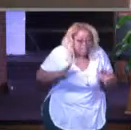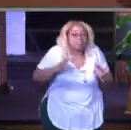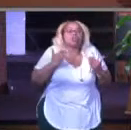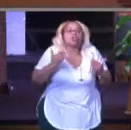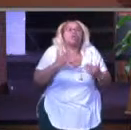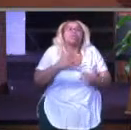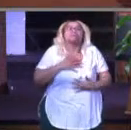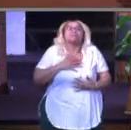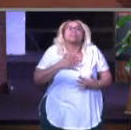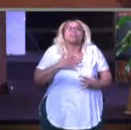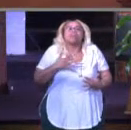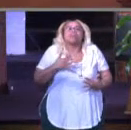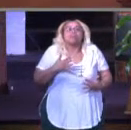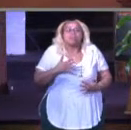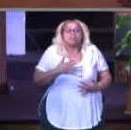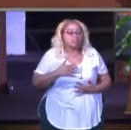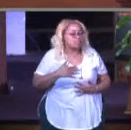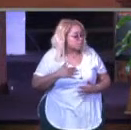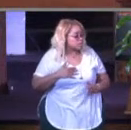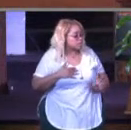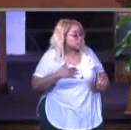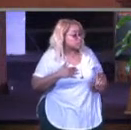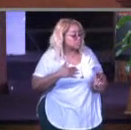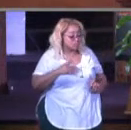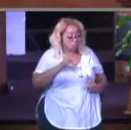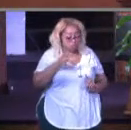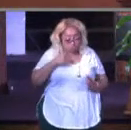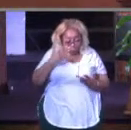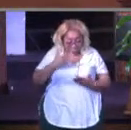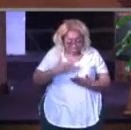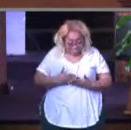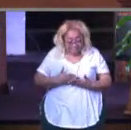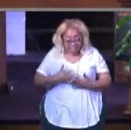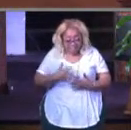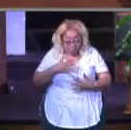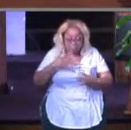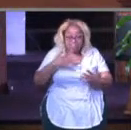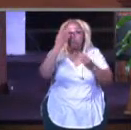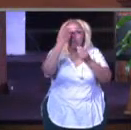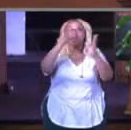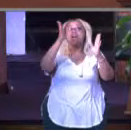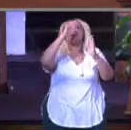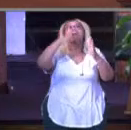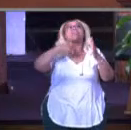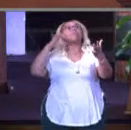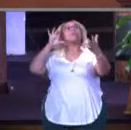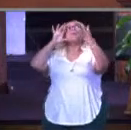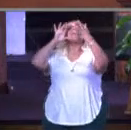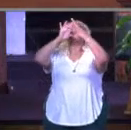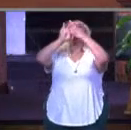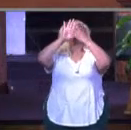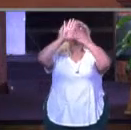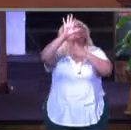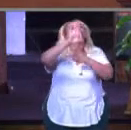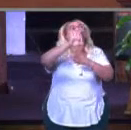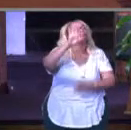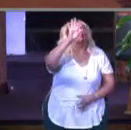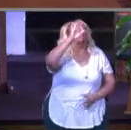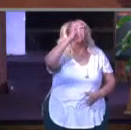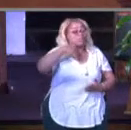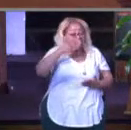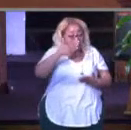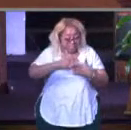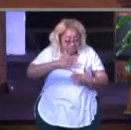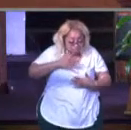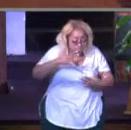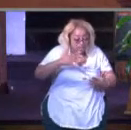and breathe. Because when we stop to breathe, we are telling God that we are connecting to His Spirit. When we stop